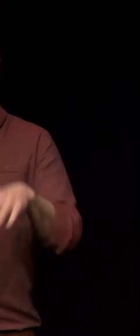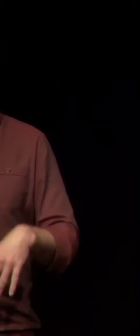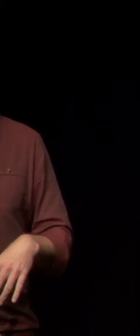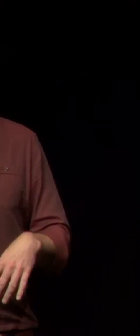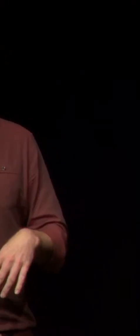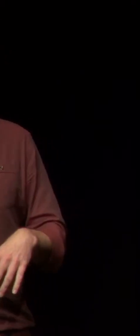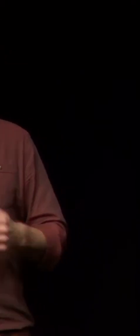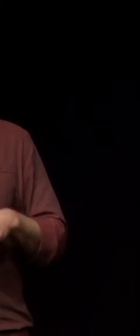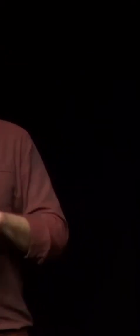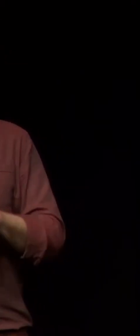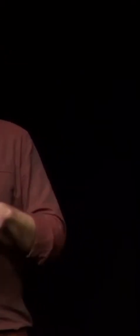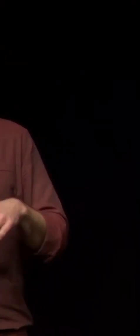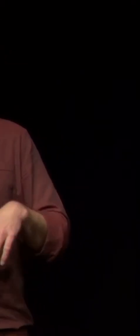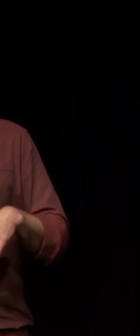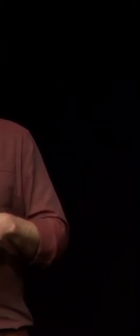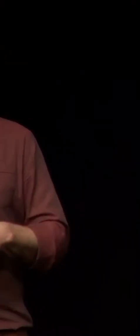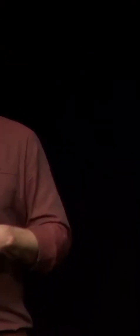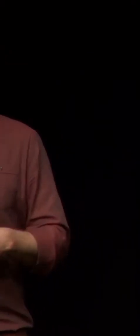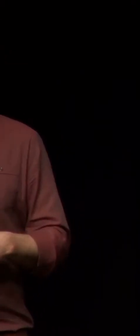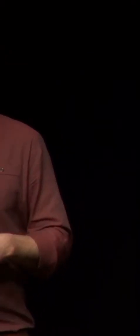some hope of movement and direction.